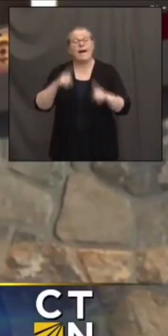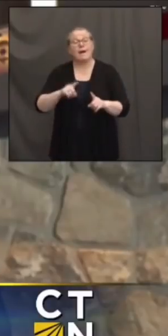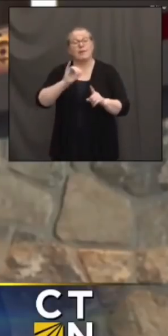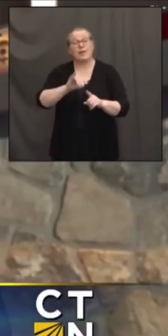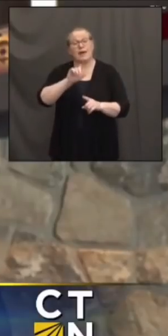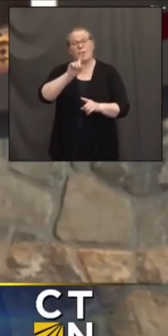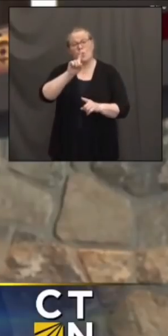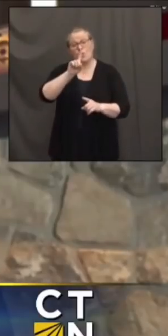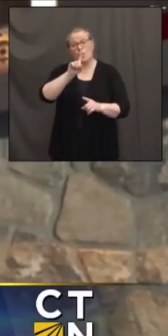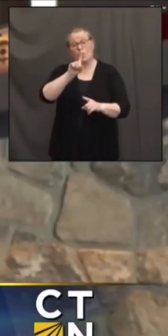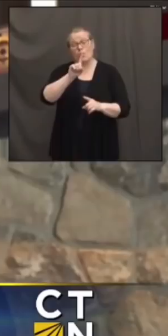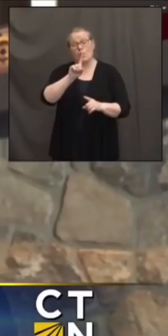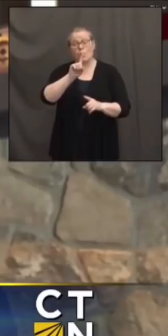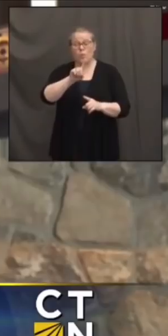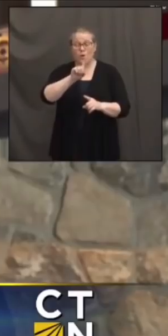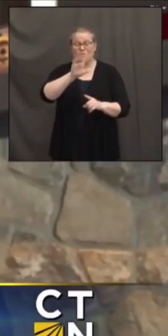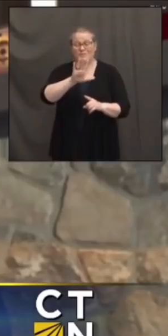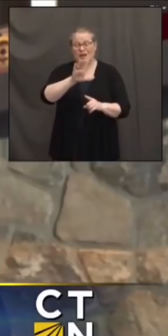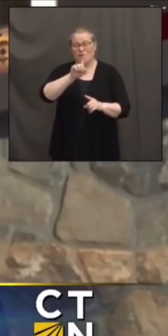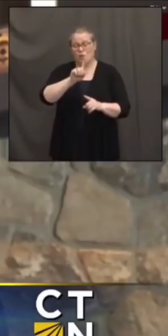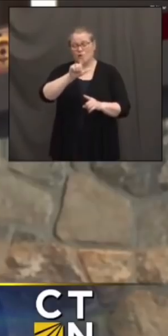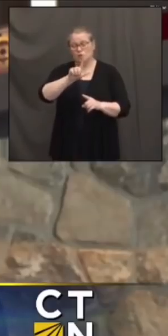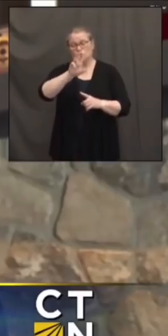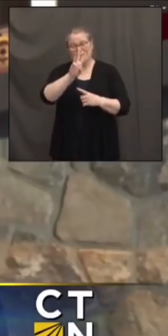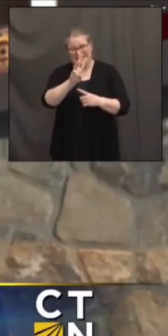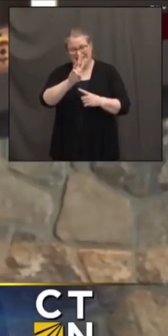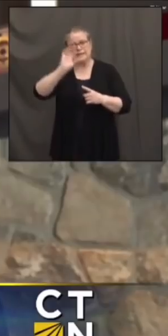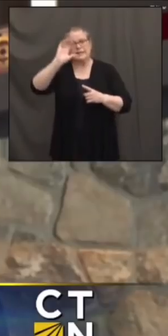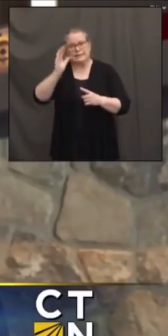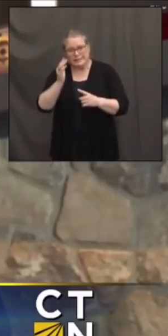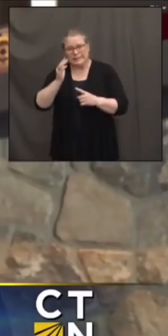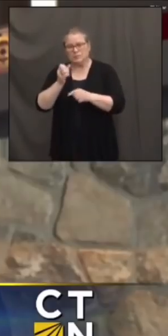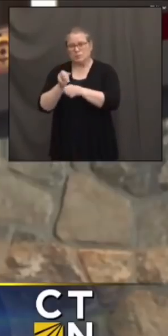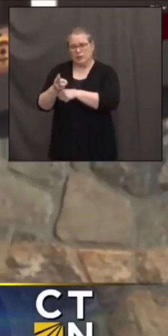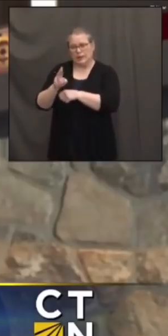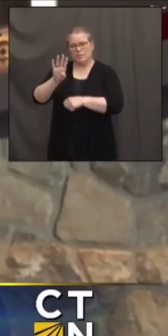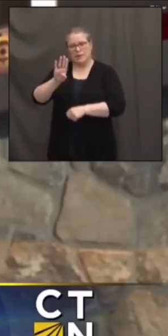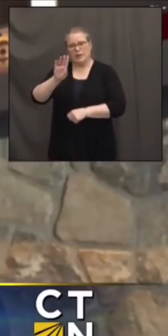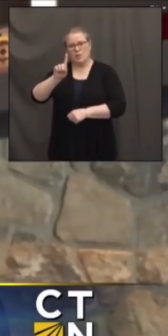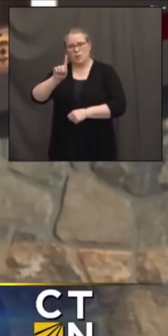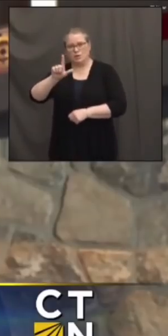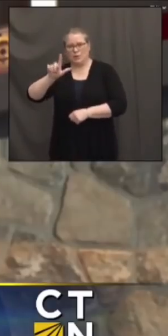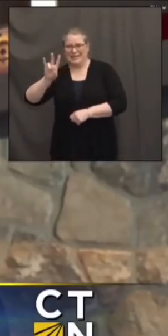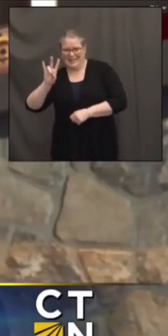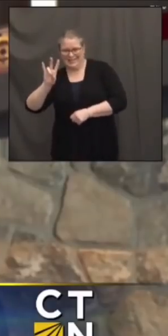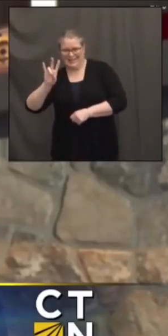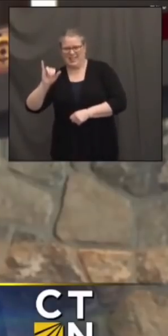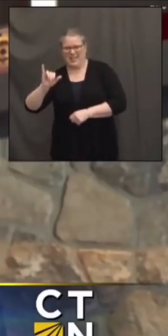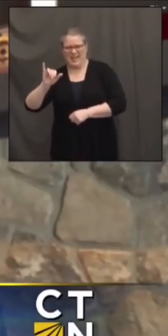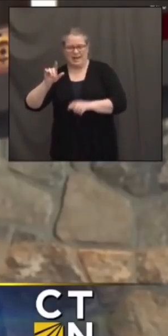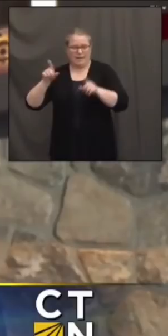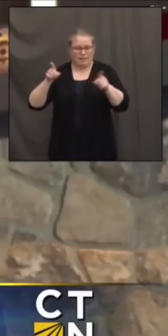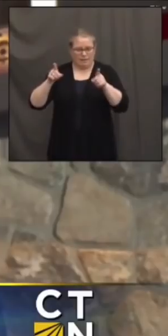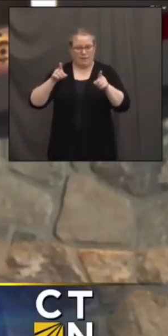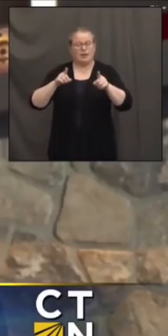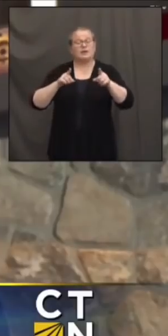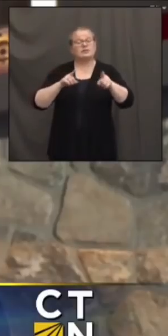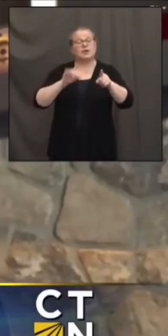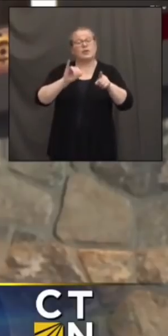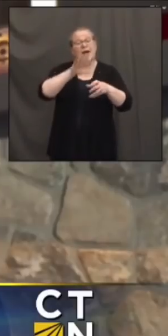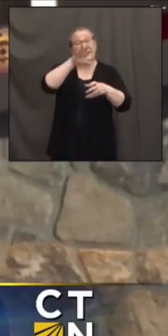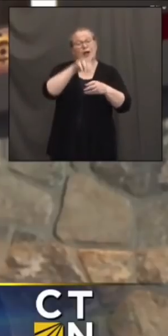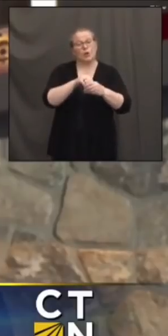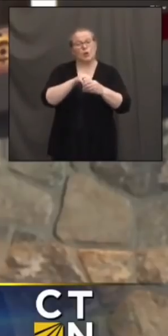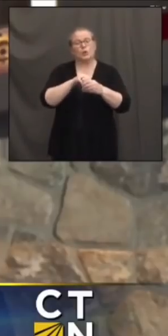B117. And I think that there's concern that 1526, half of it carries that 484K mutation that I talked about. That's also